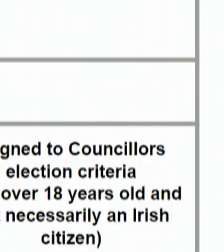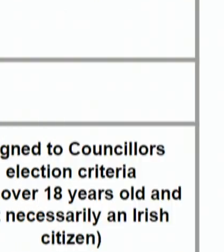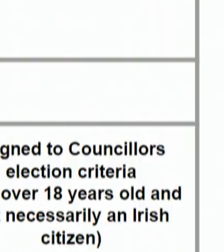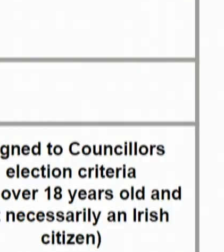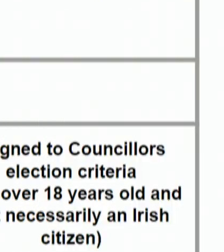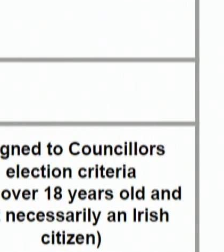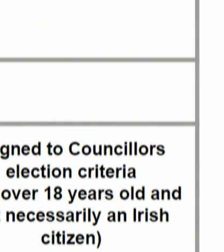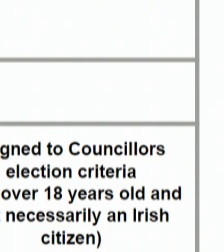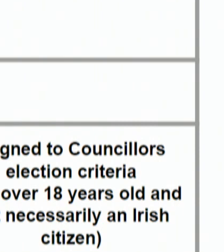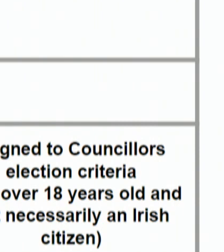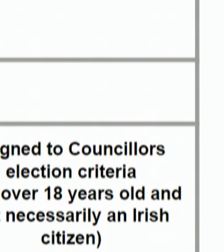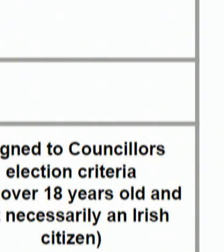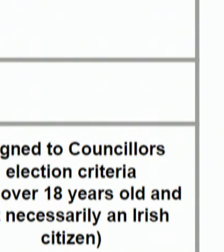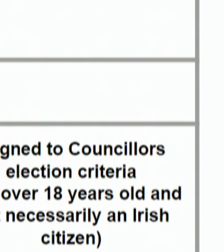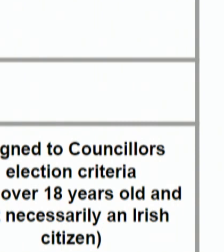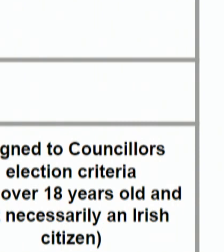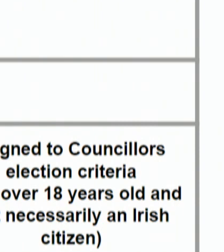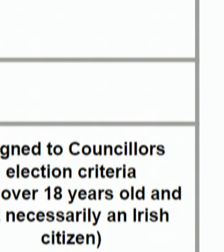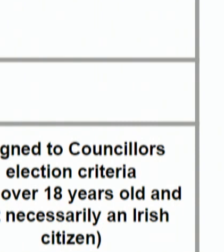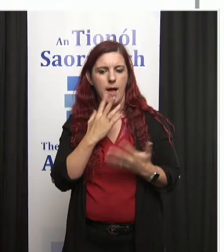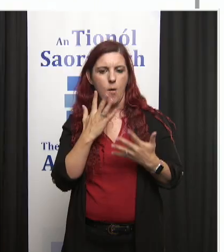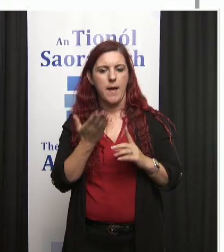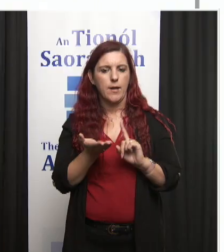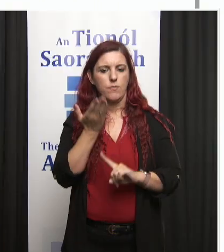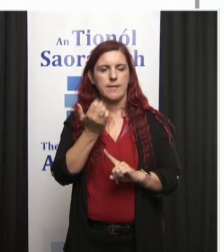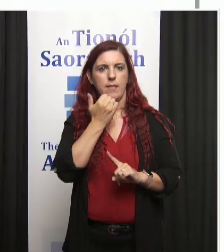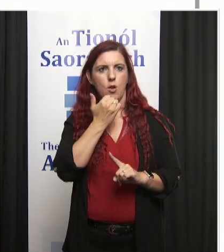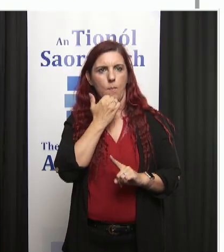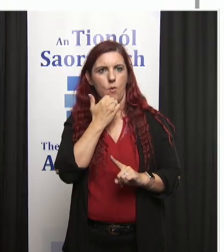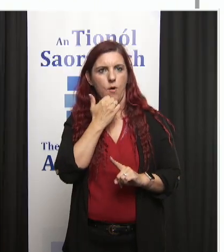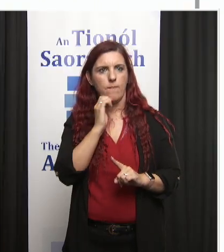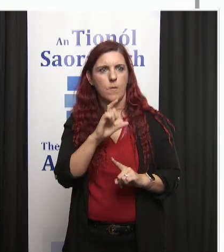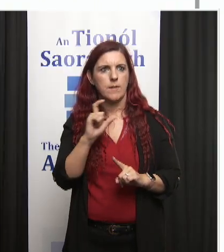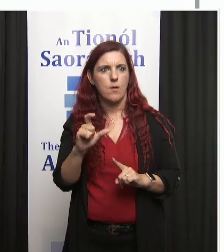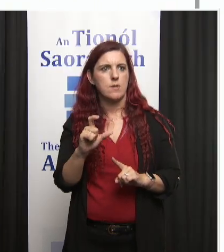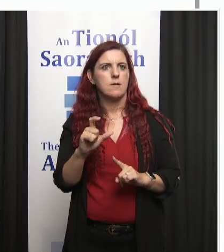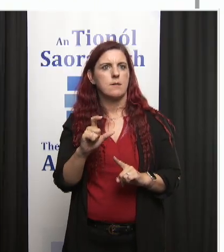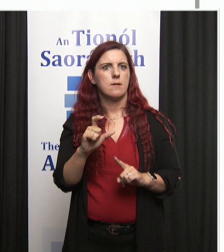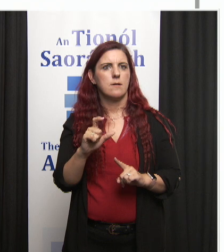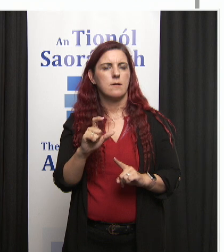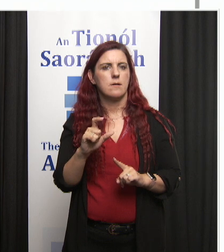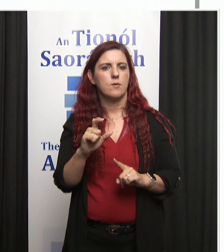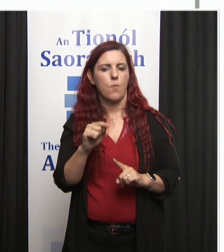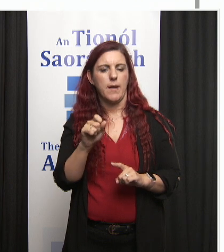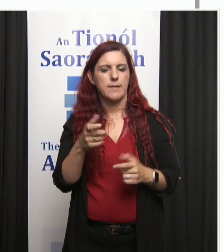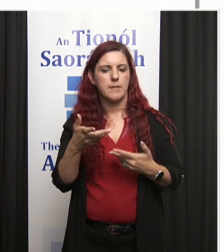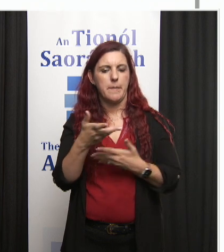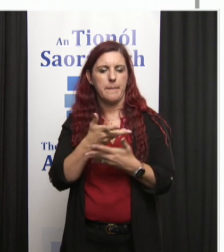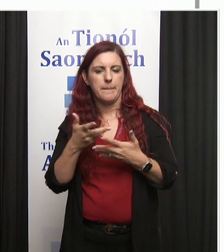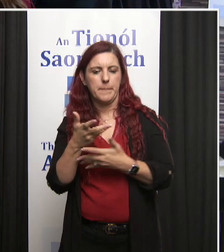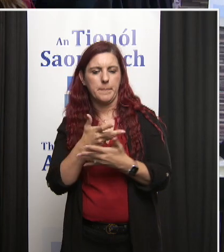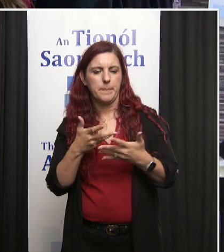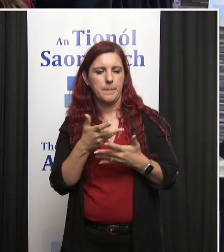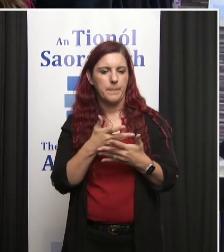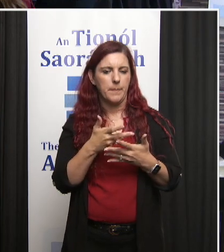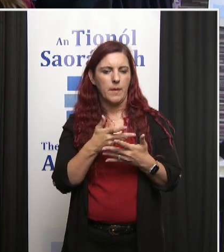part-time level is preferred by increasing councillors. The reasons we had debate over this. Some felt